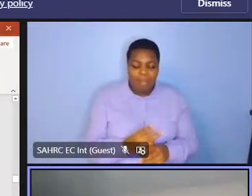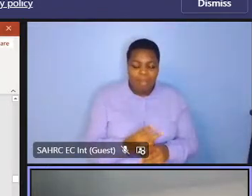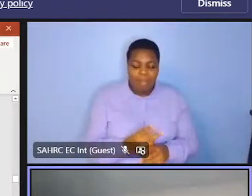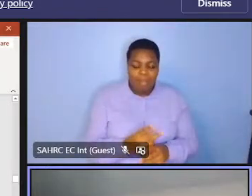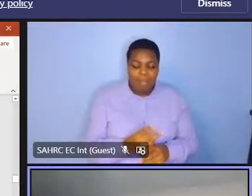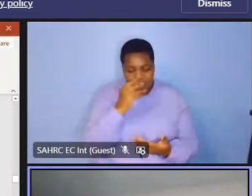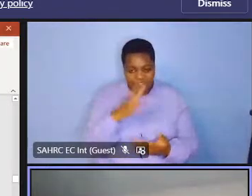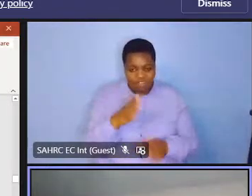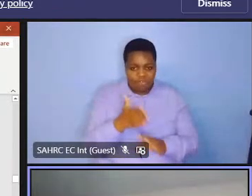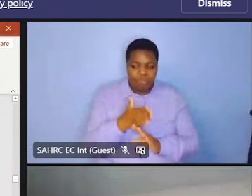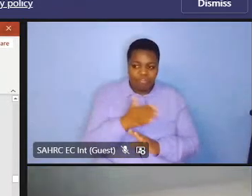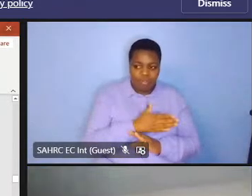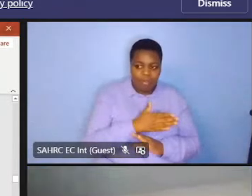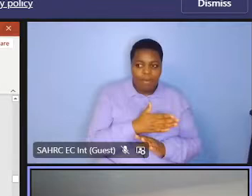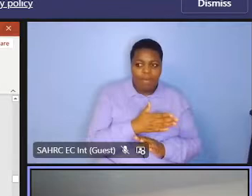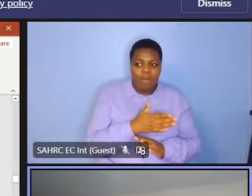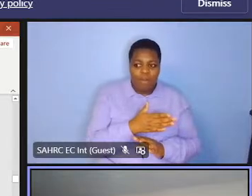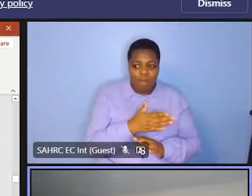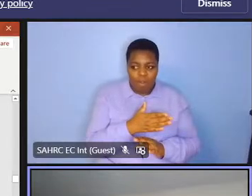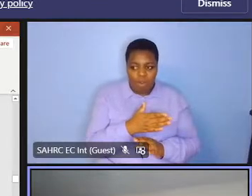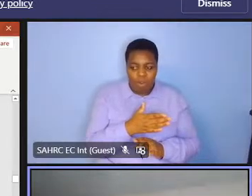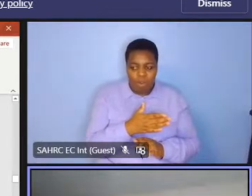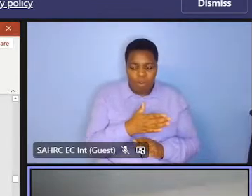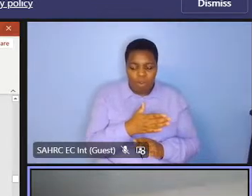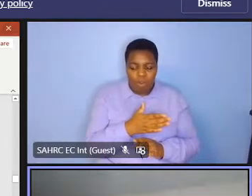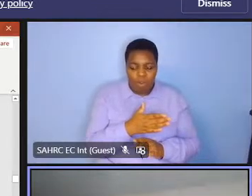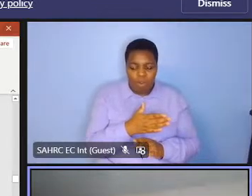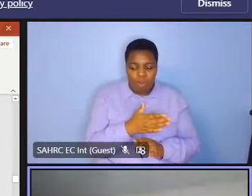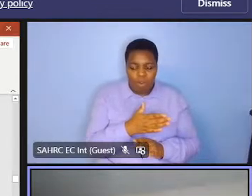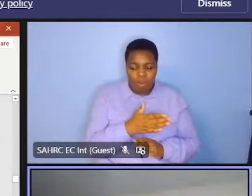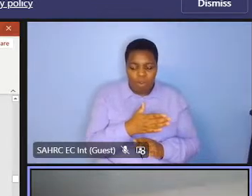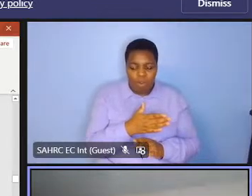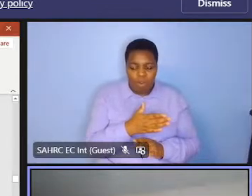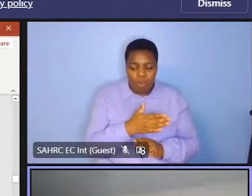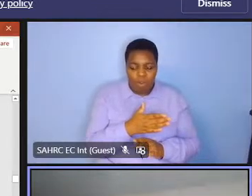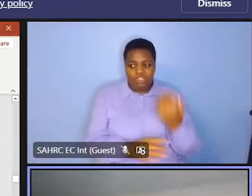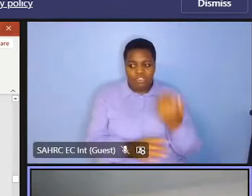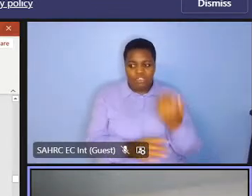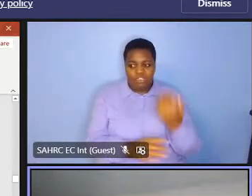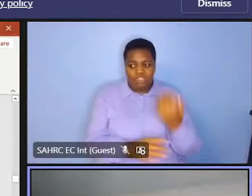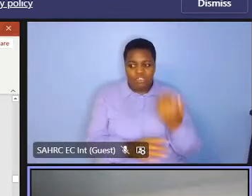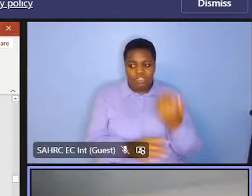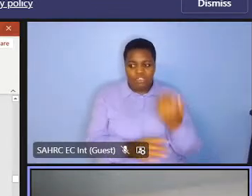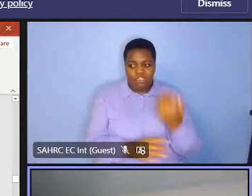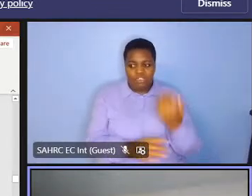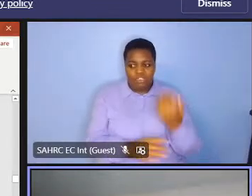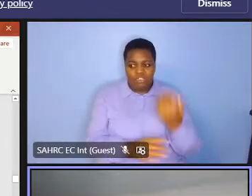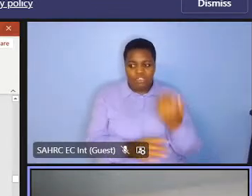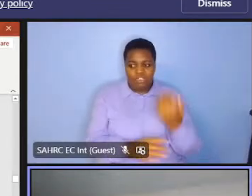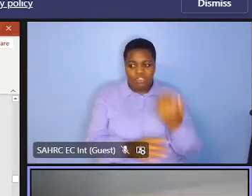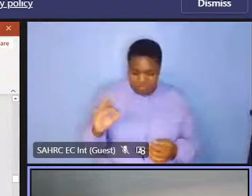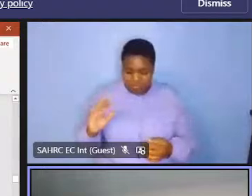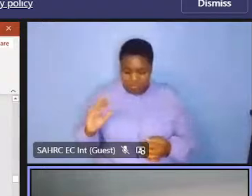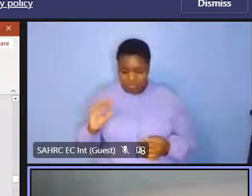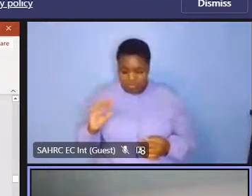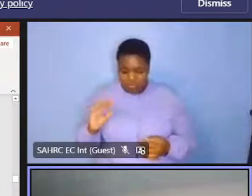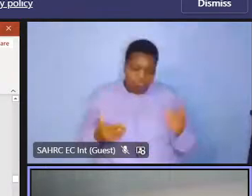earlier. And do not infringe on any constitutional right of any person, whether on the grounds of gender, sex,